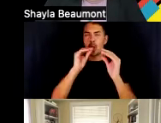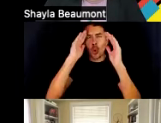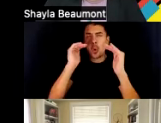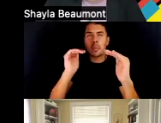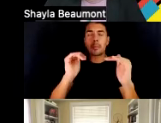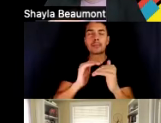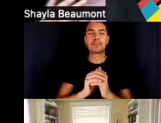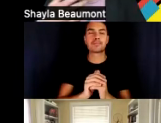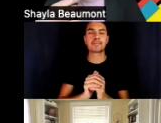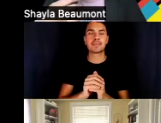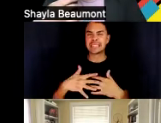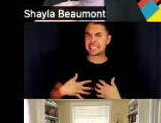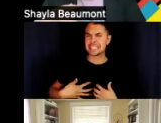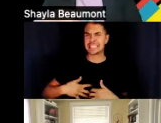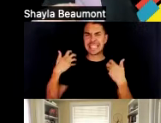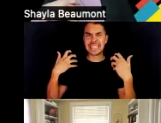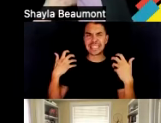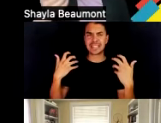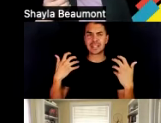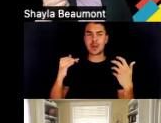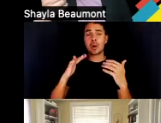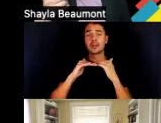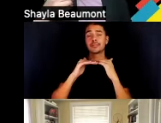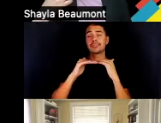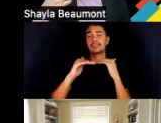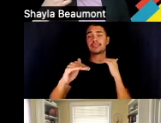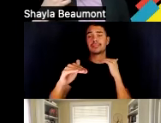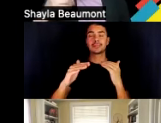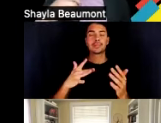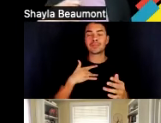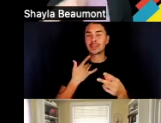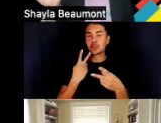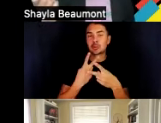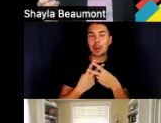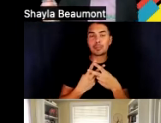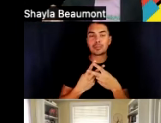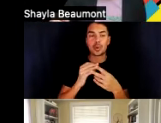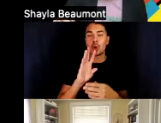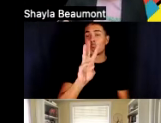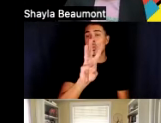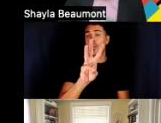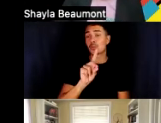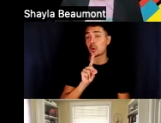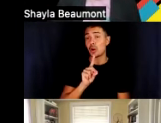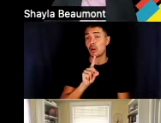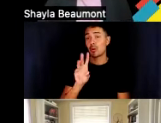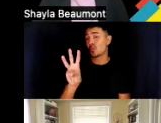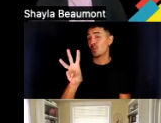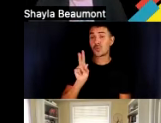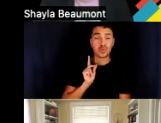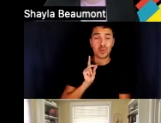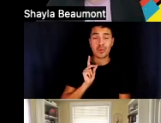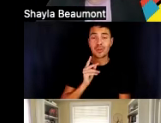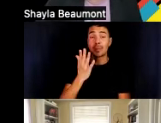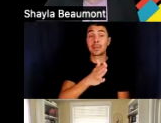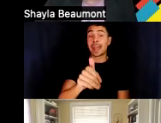trapped, withdrawing from not just their community, but from maybe their everyday